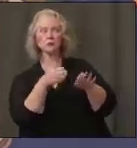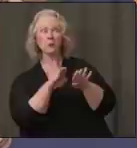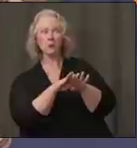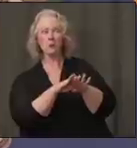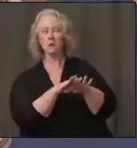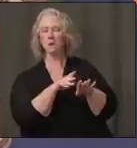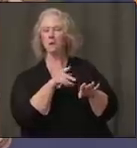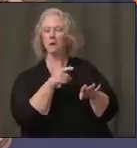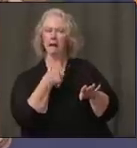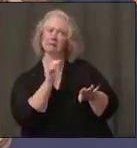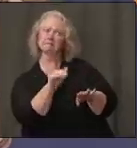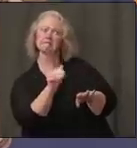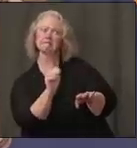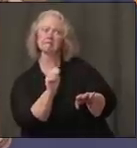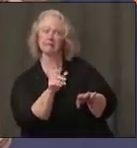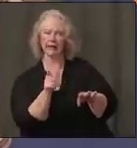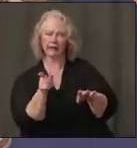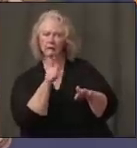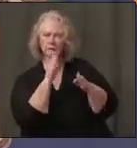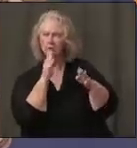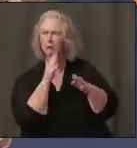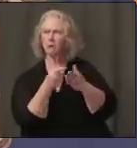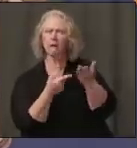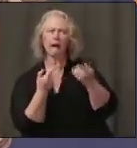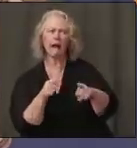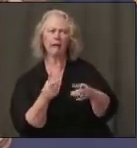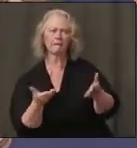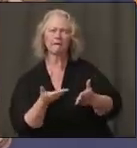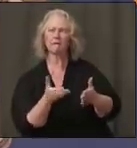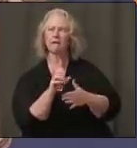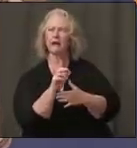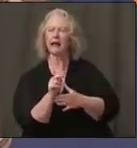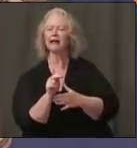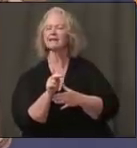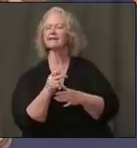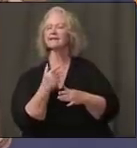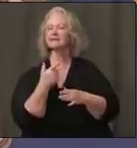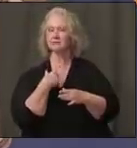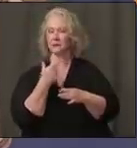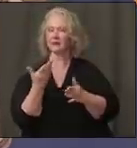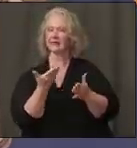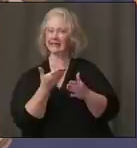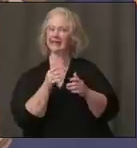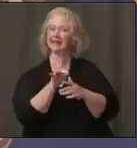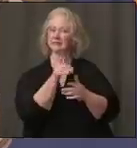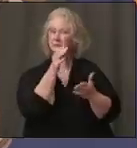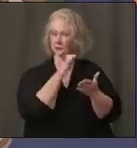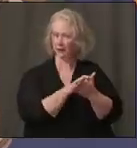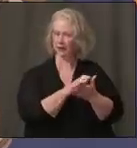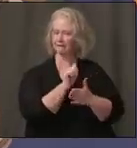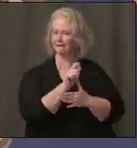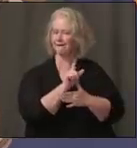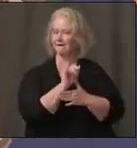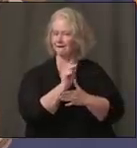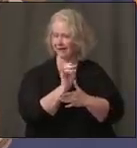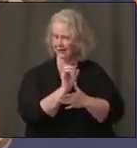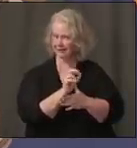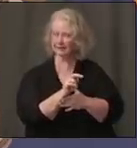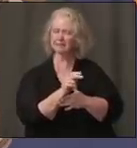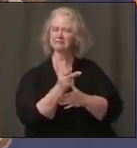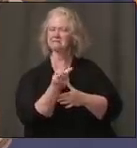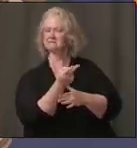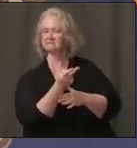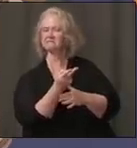extra special attention to what was going on in his home state. He's here with his wife, Allison. Allison and he helped